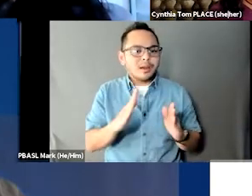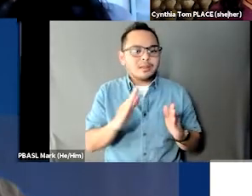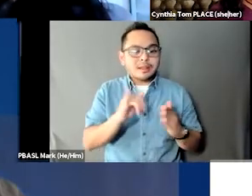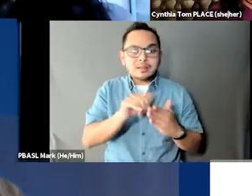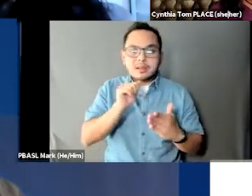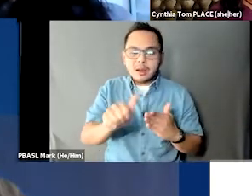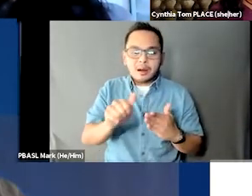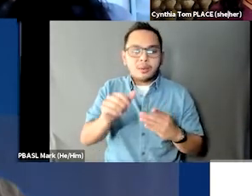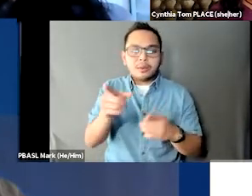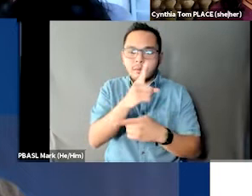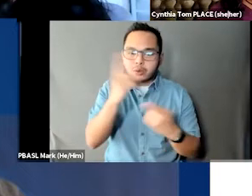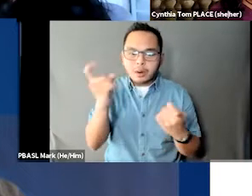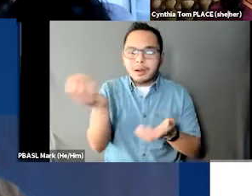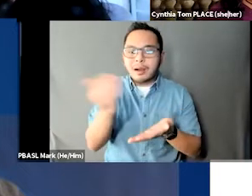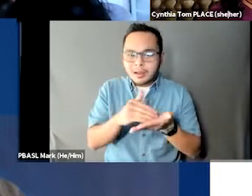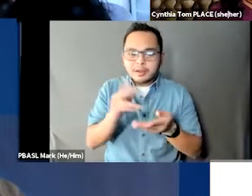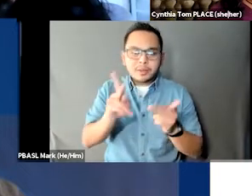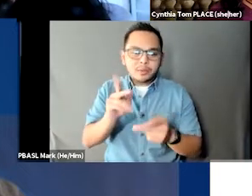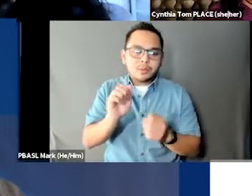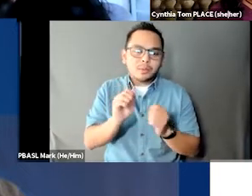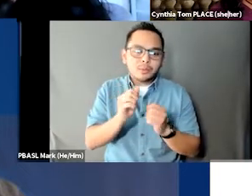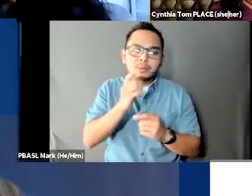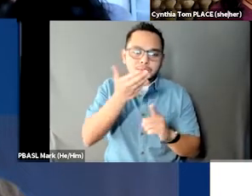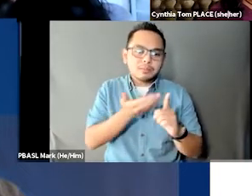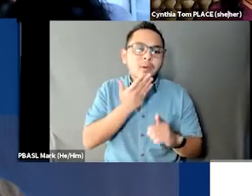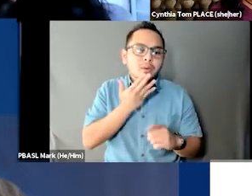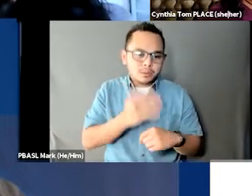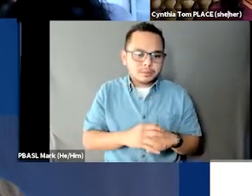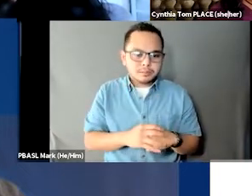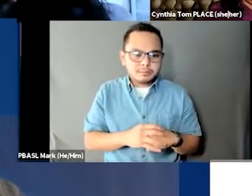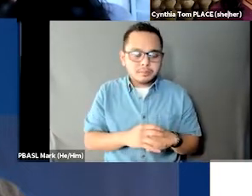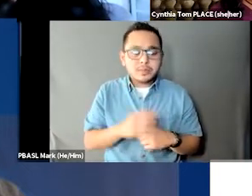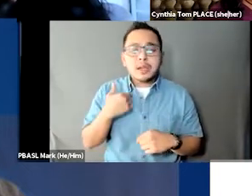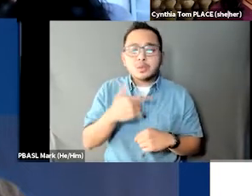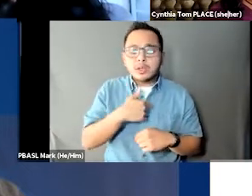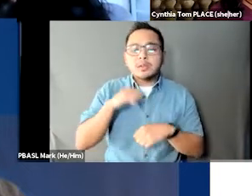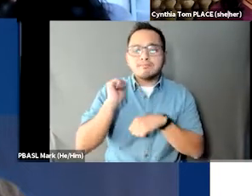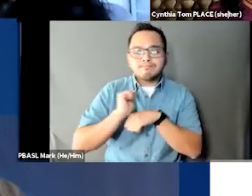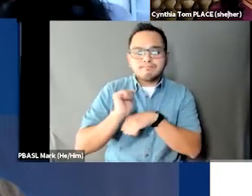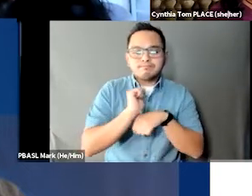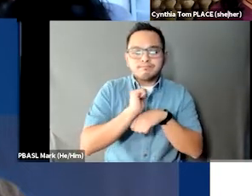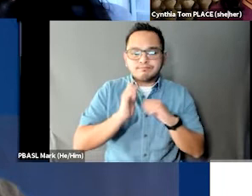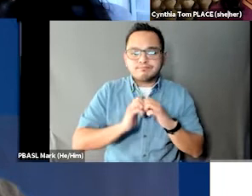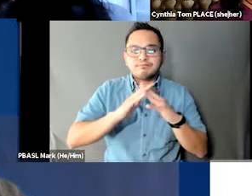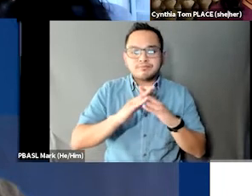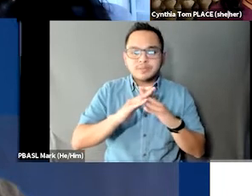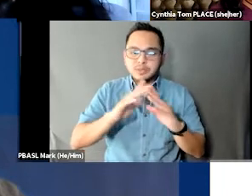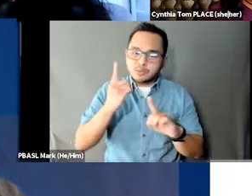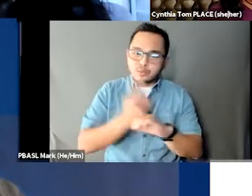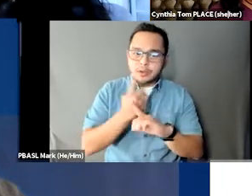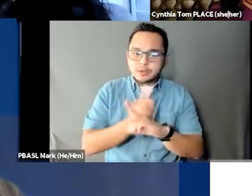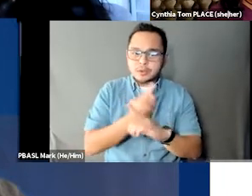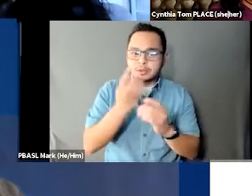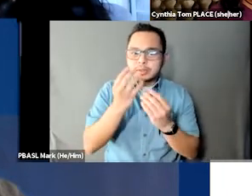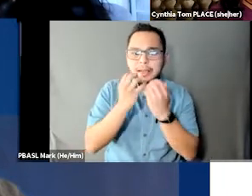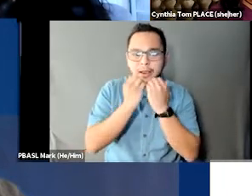or re-traumatize communities of color. When we truly work through the values of trauma-informed care, the foundation for our